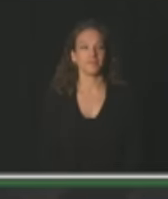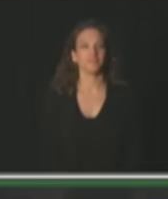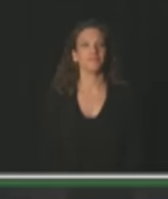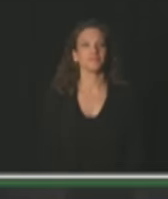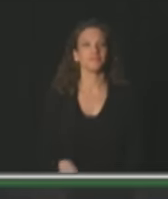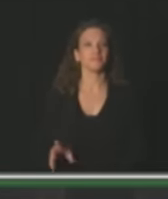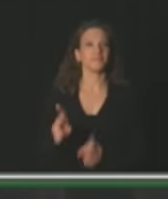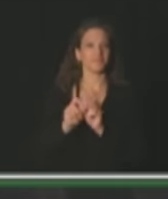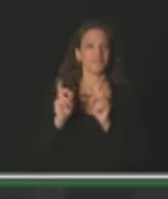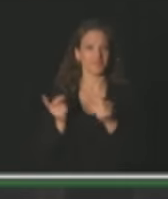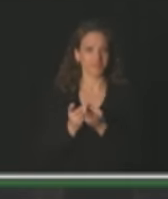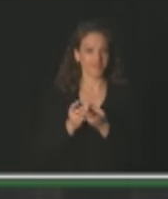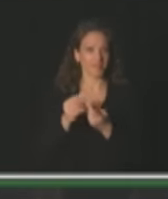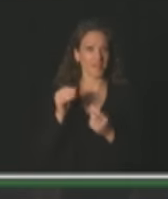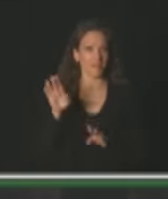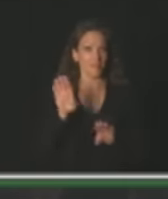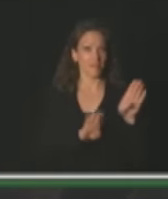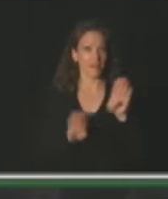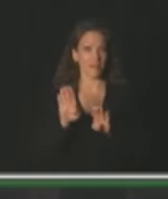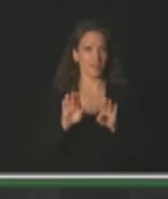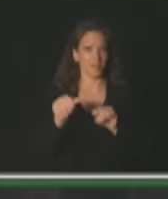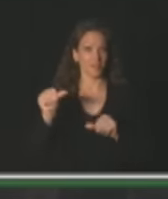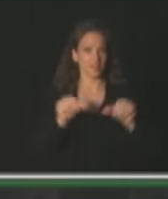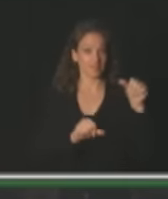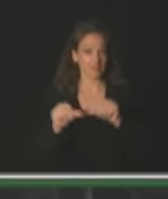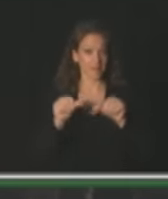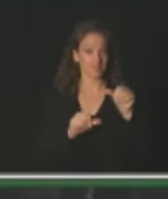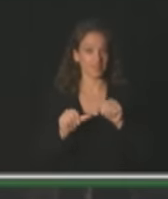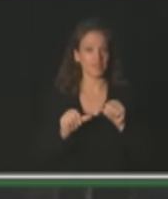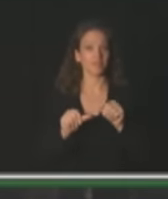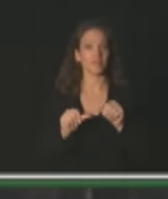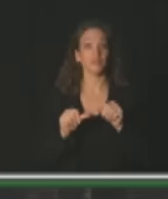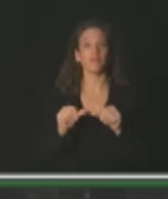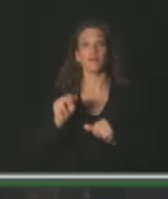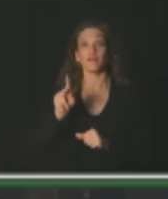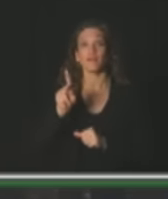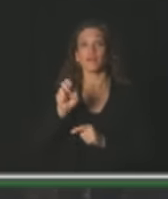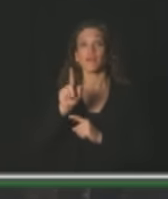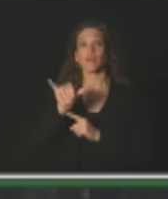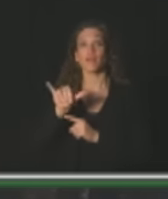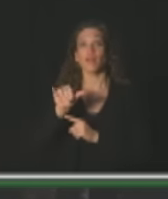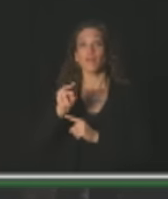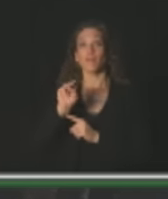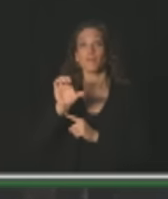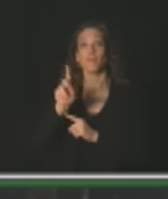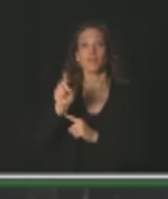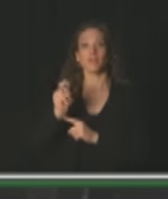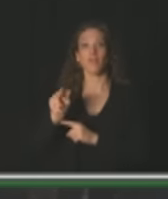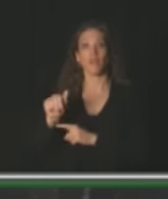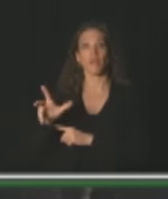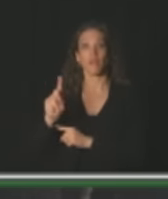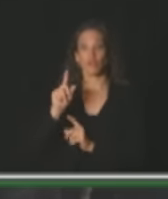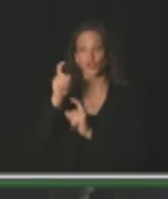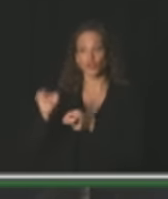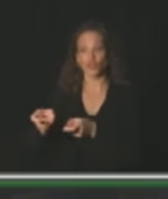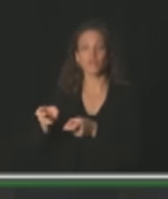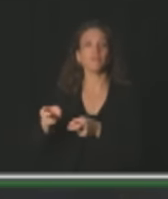From the Department of Biological Sciences, being hooded by Kelly McDonald, Adriel